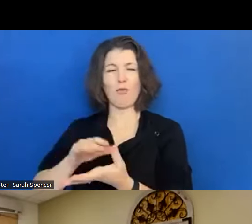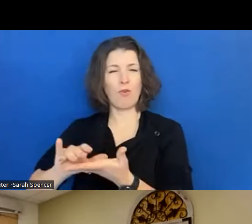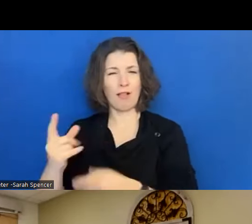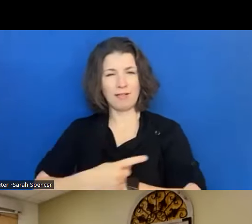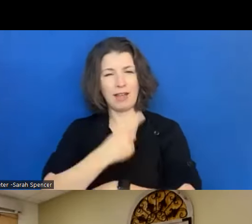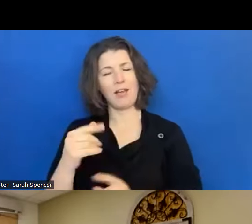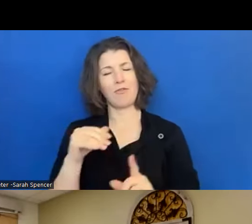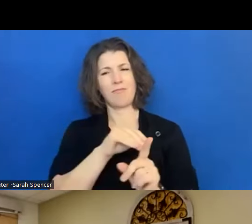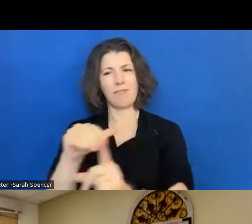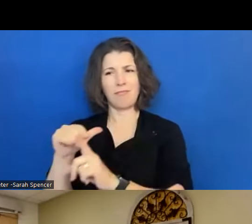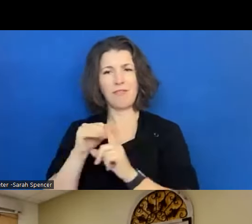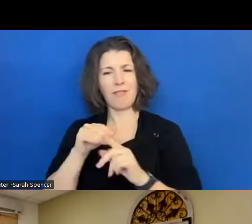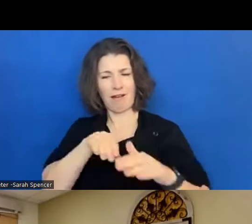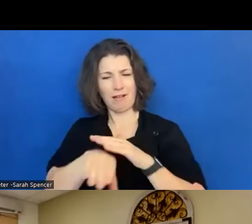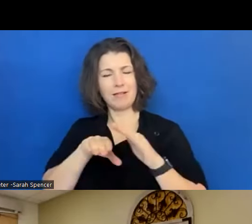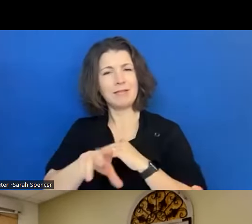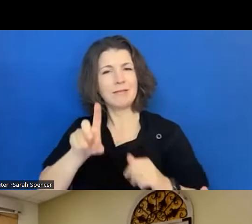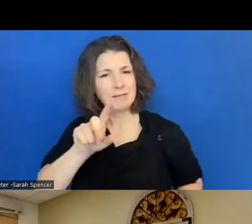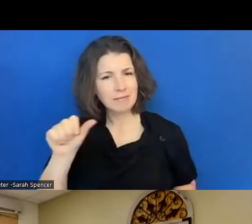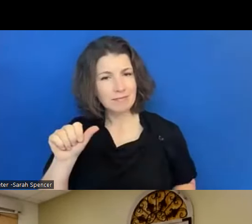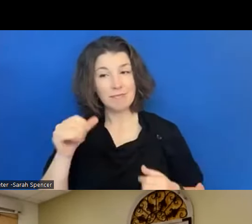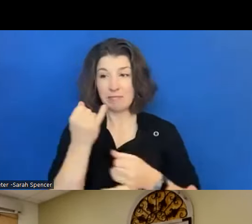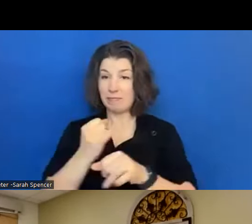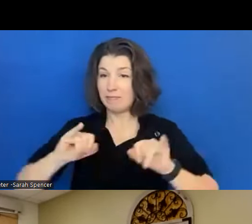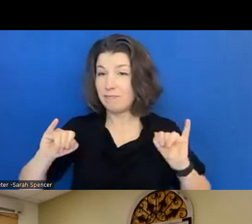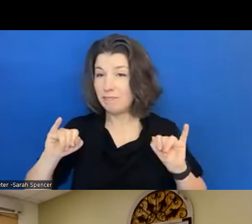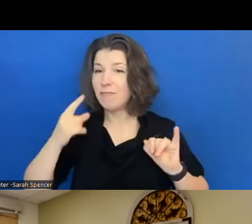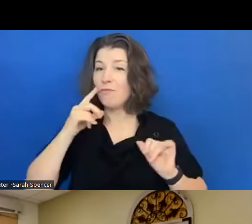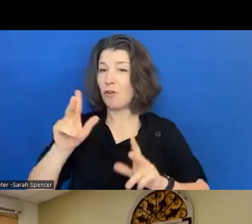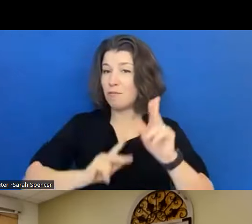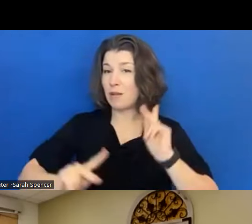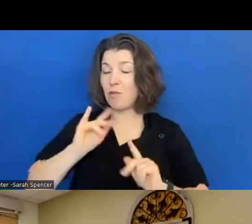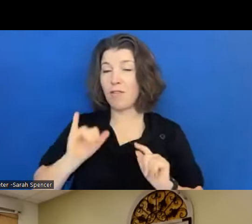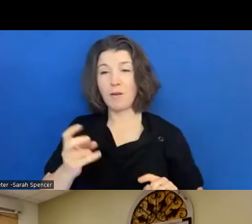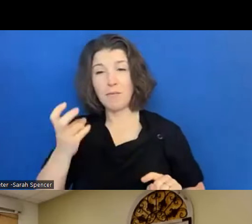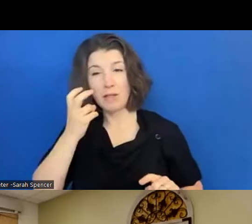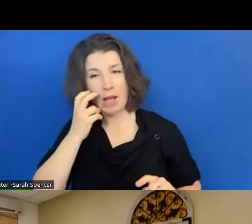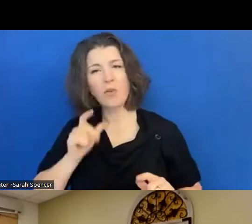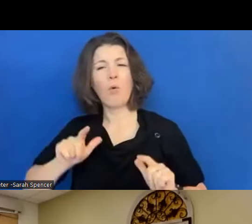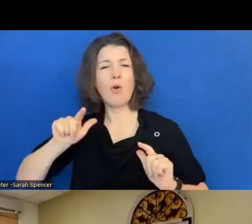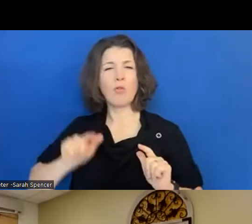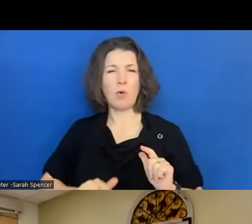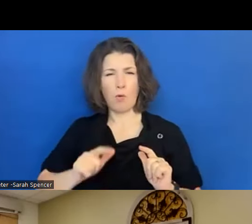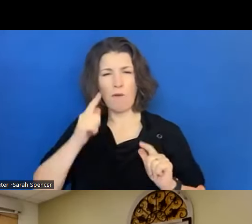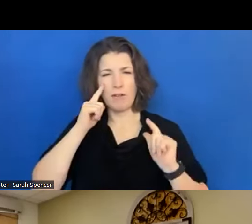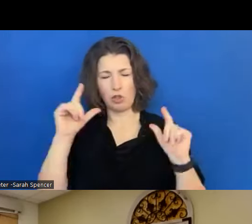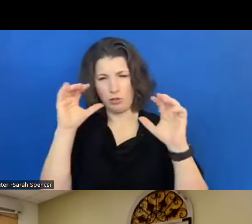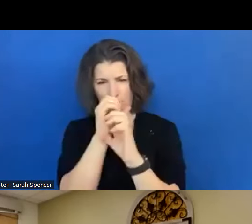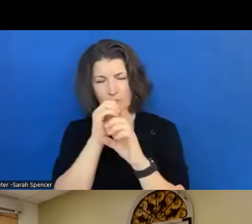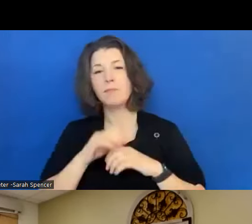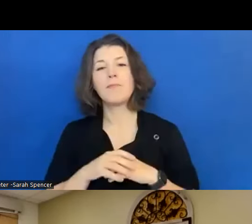of accessibility and independence for people who are blind and low vision. Advancement